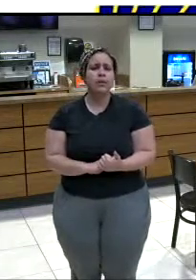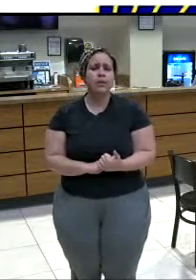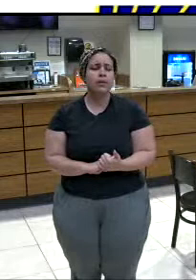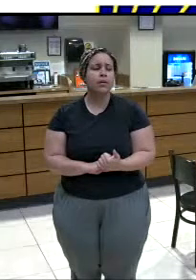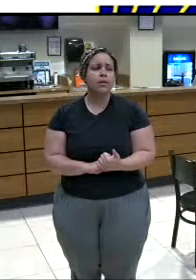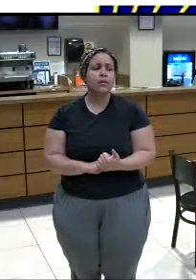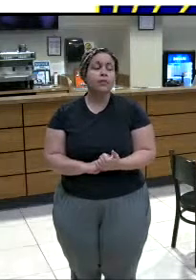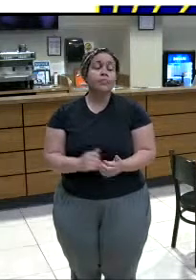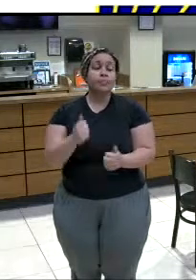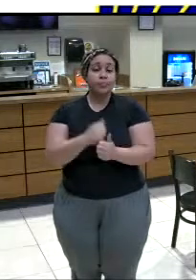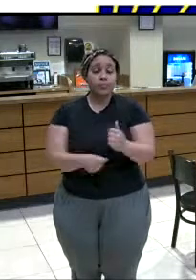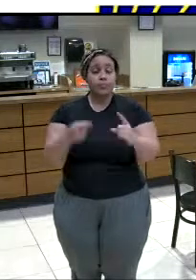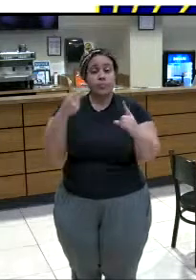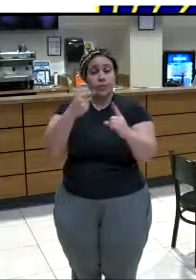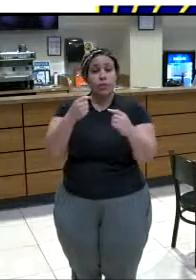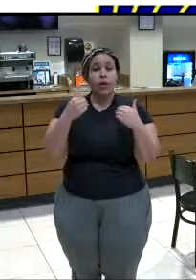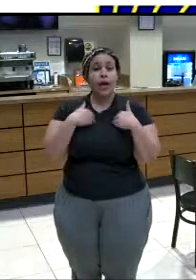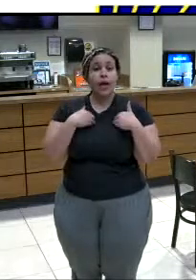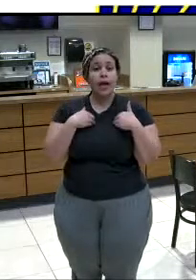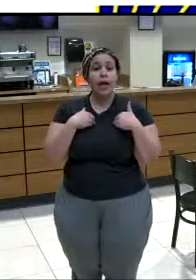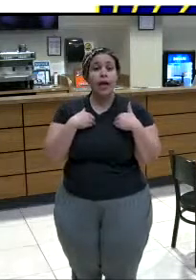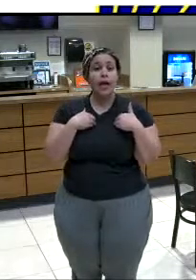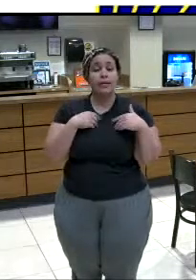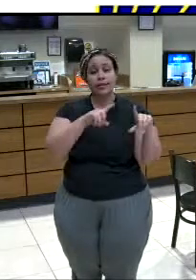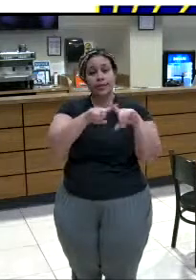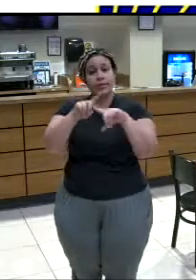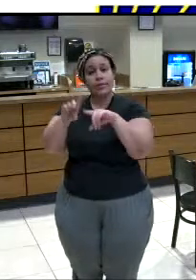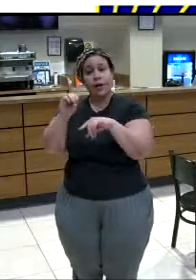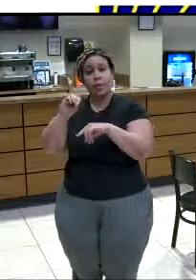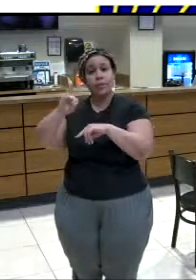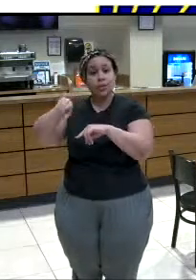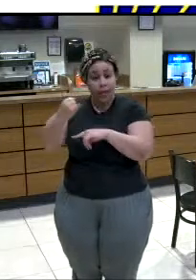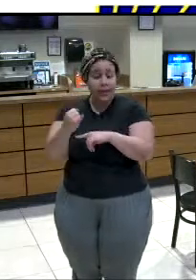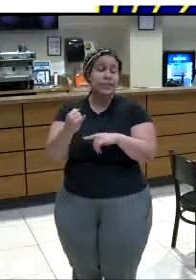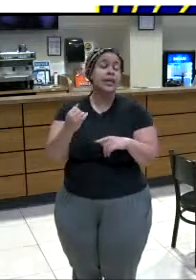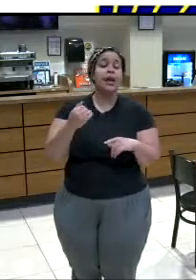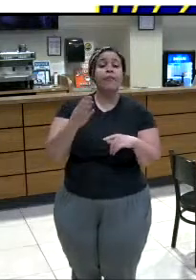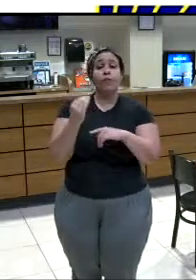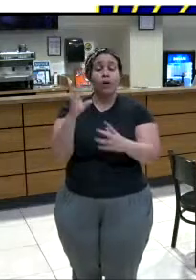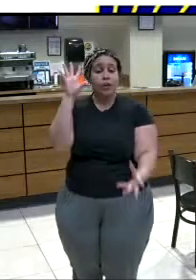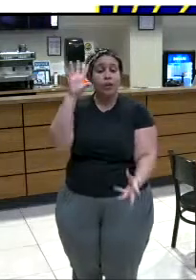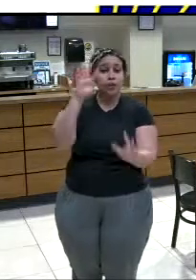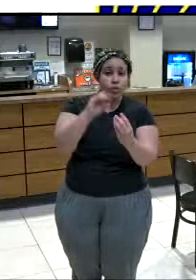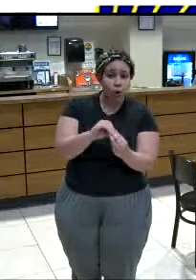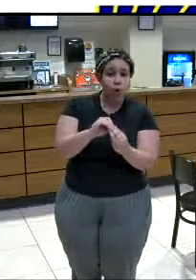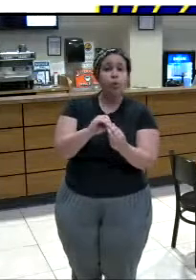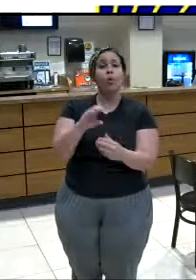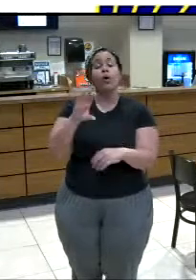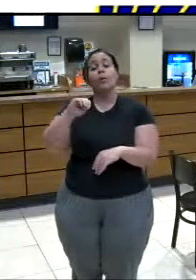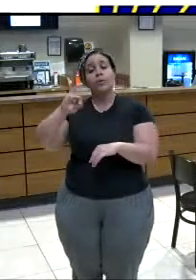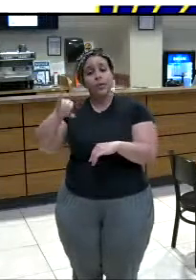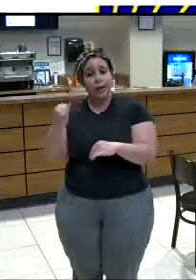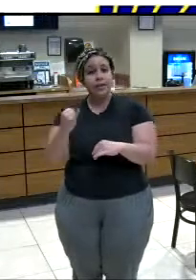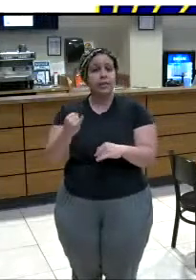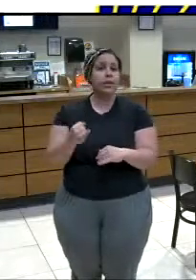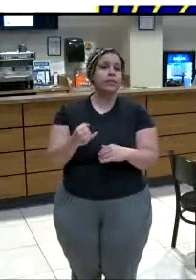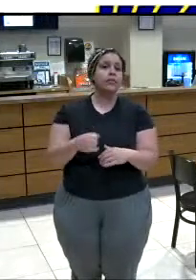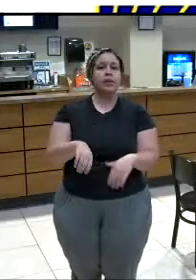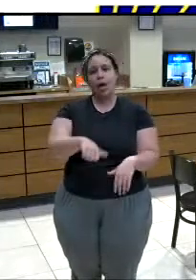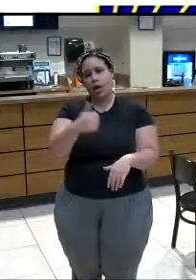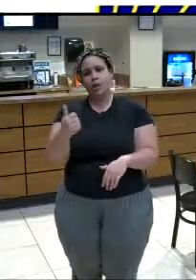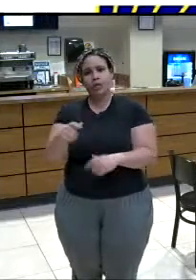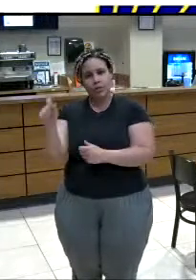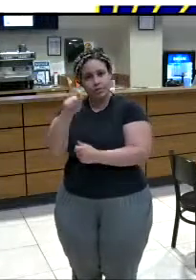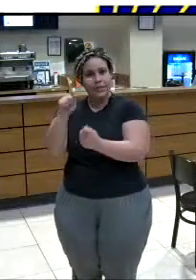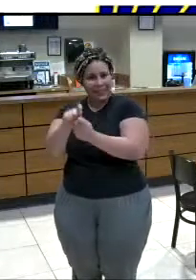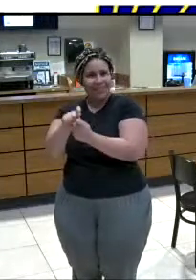Each goal has objectives. There are 14 total objectives. There are some specific objectives that